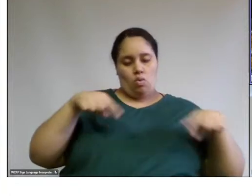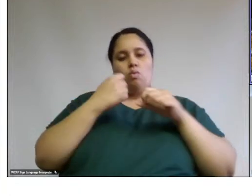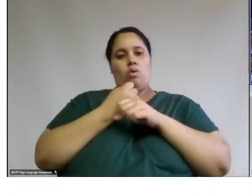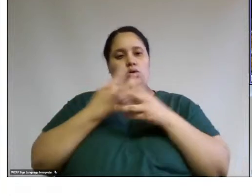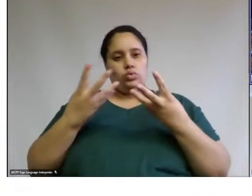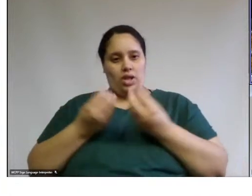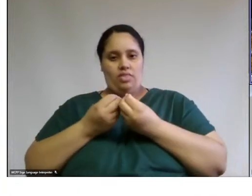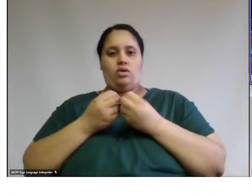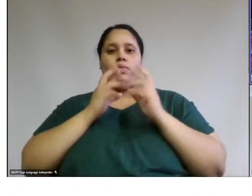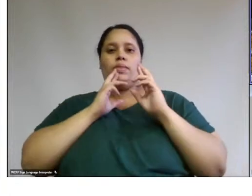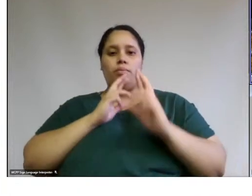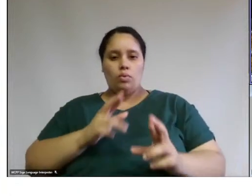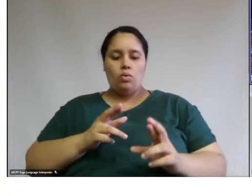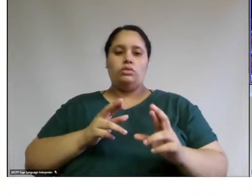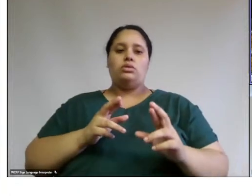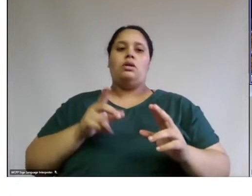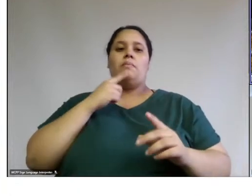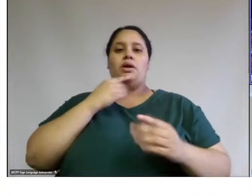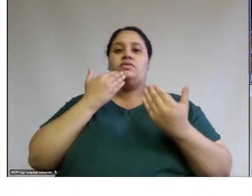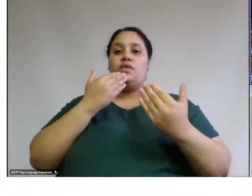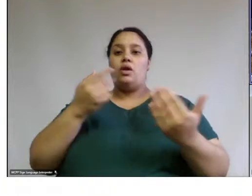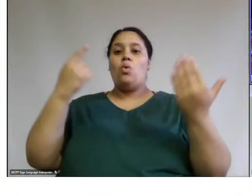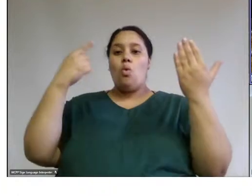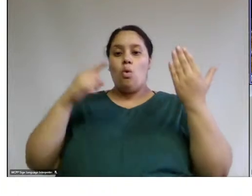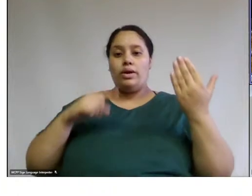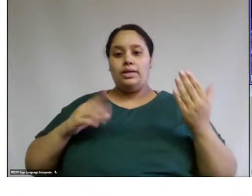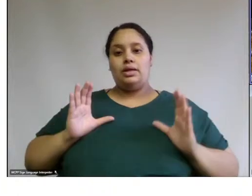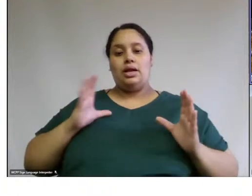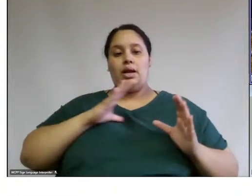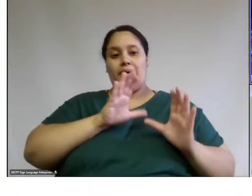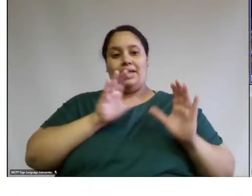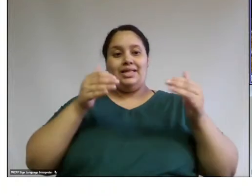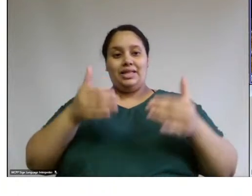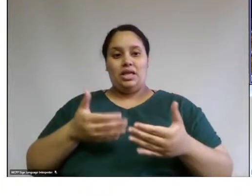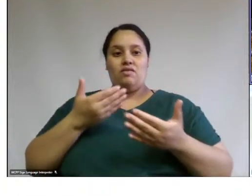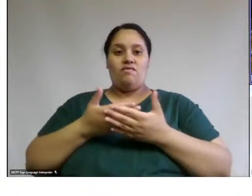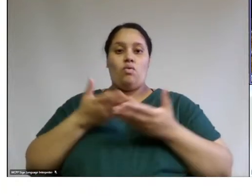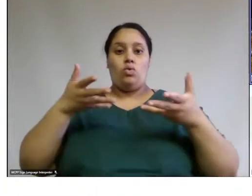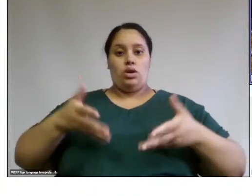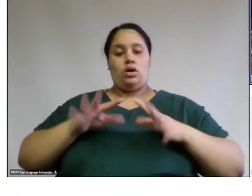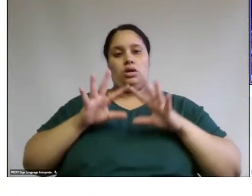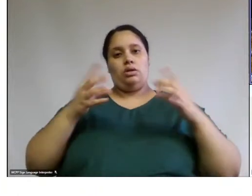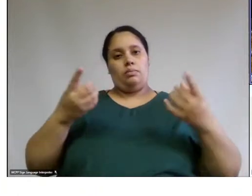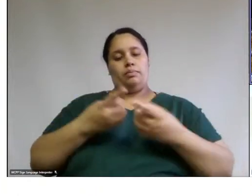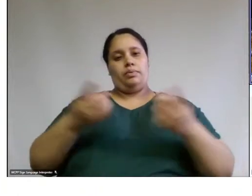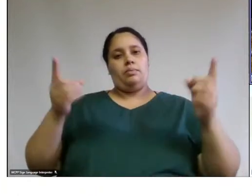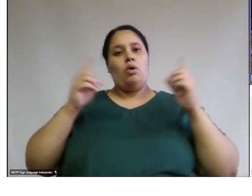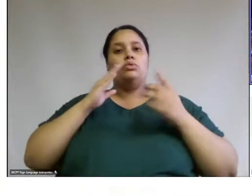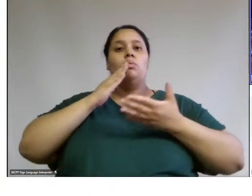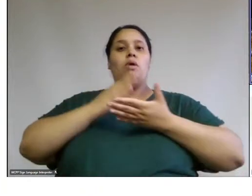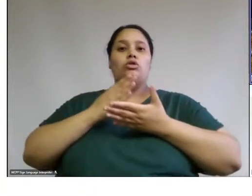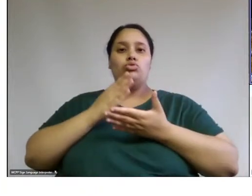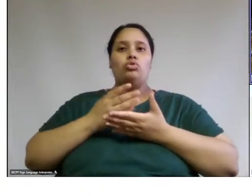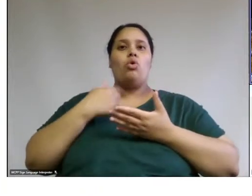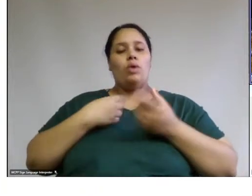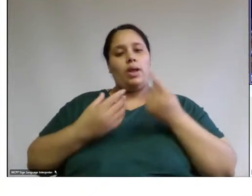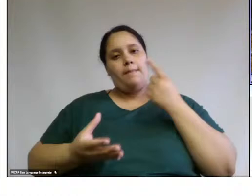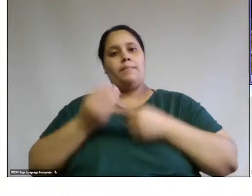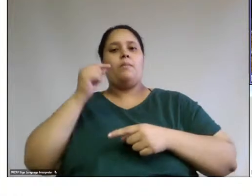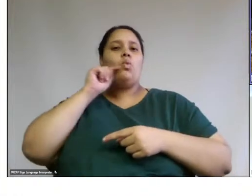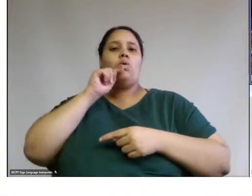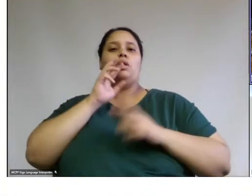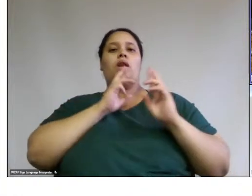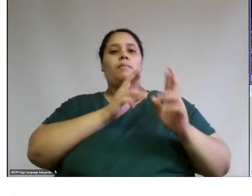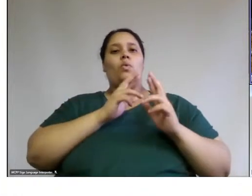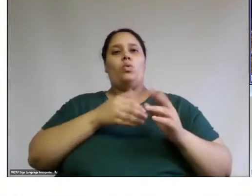I also do want to thank the audit committee of the department for just making sure that, we get the quarterly reports in and